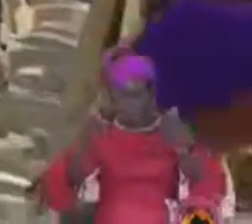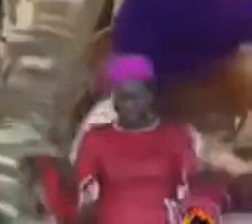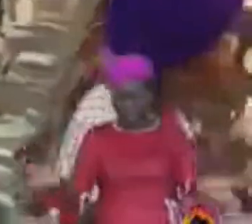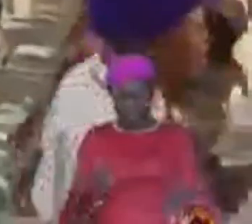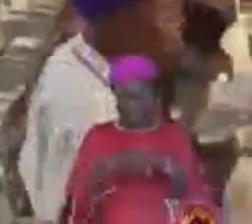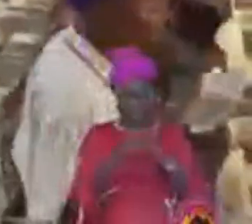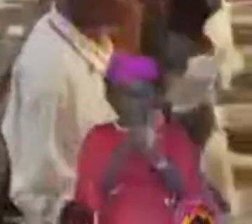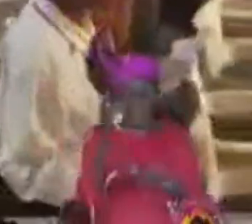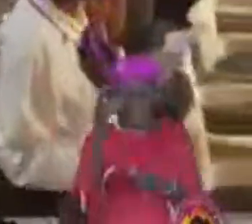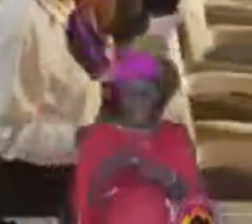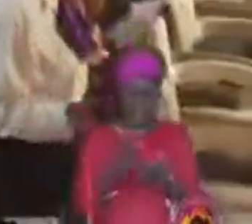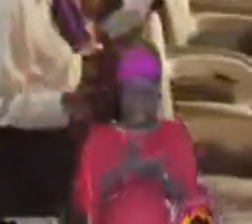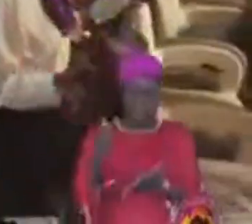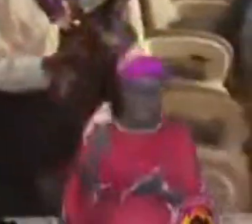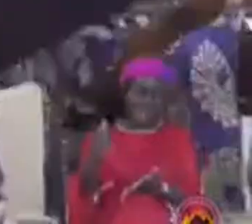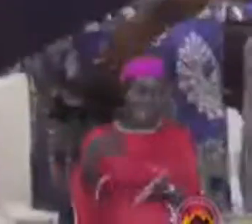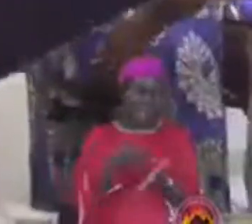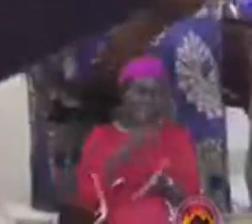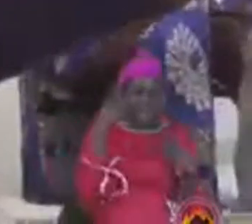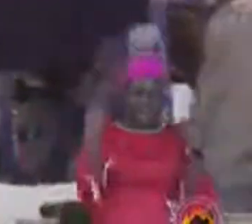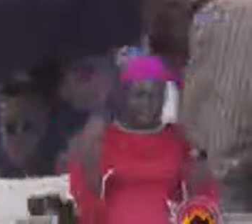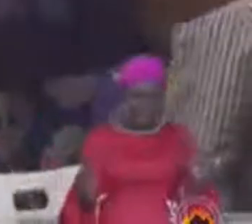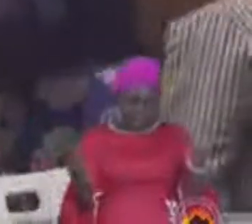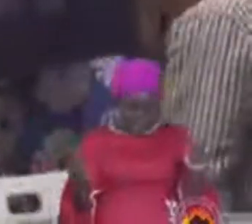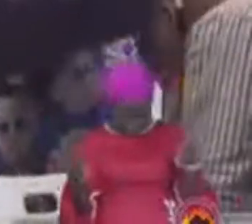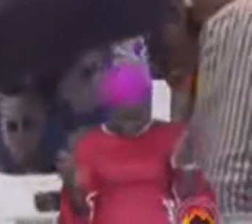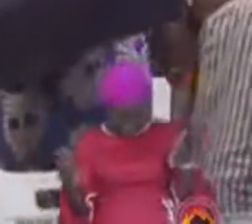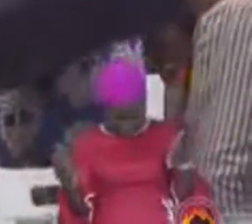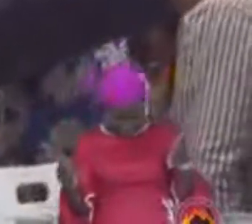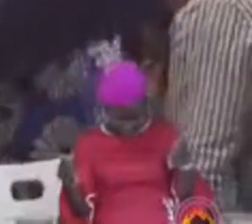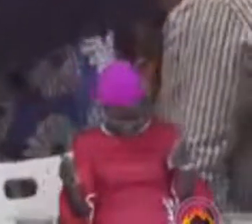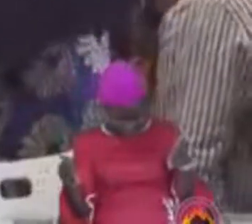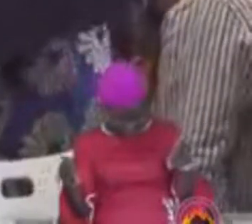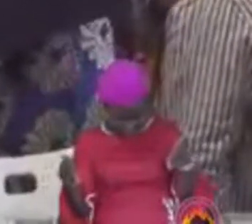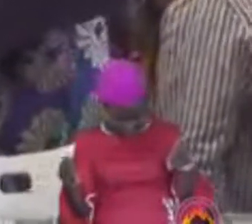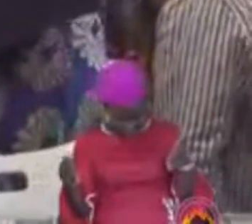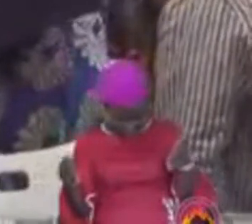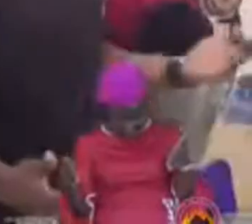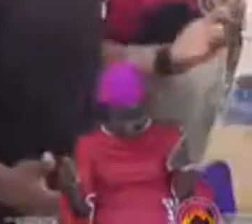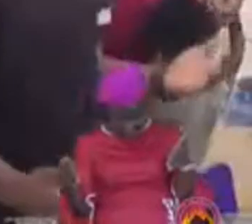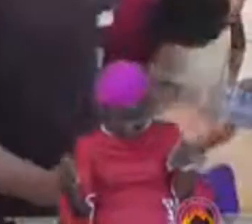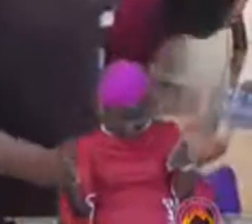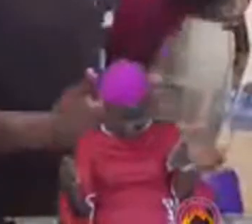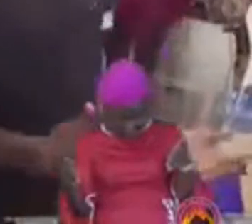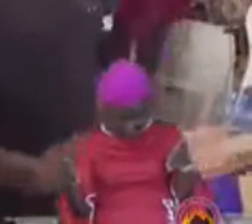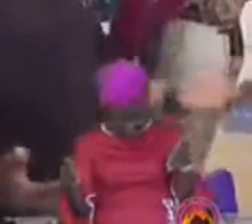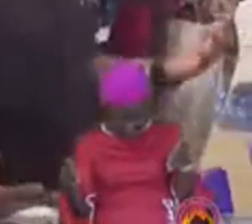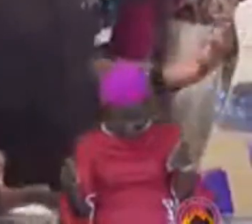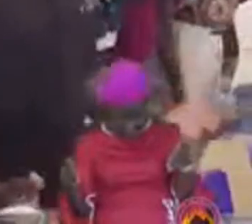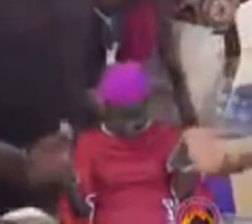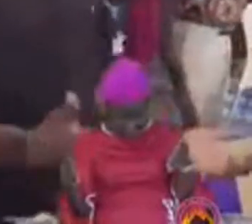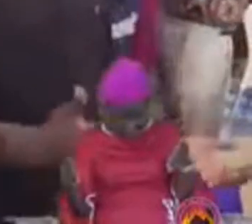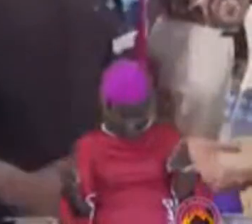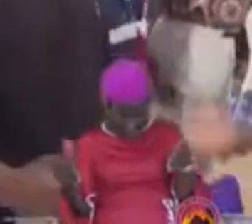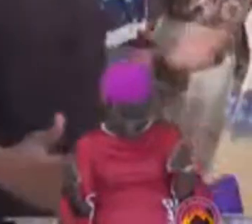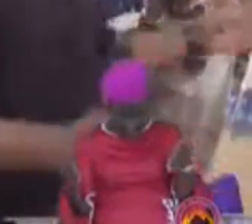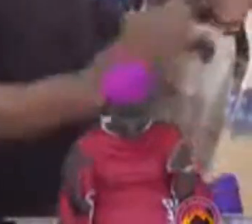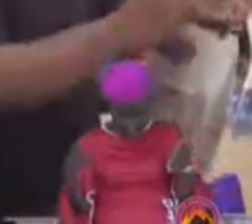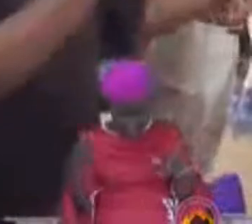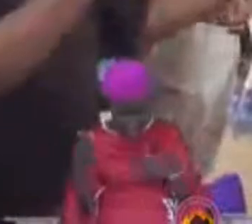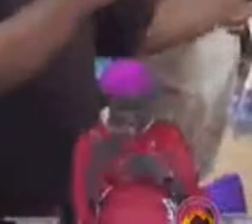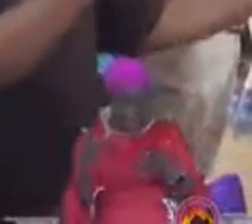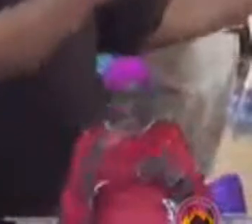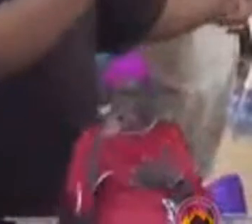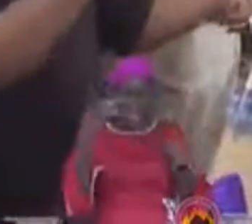It's happening. Yes. Just something is happening to